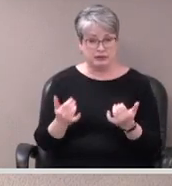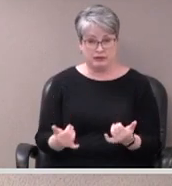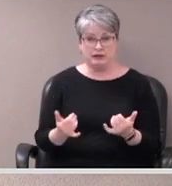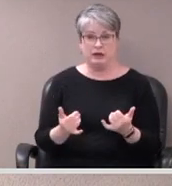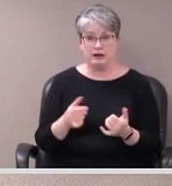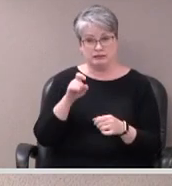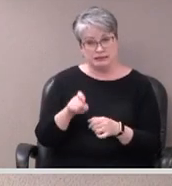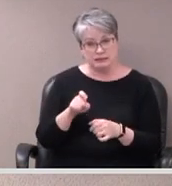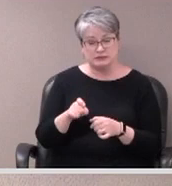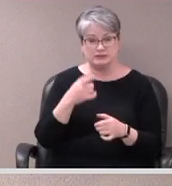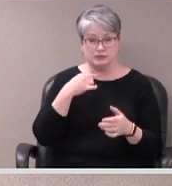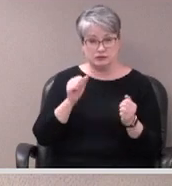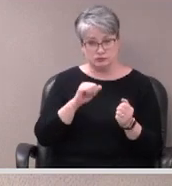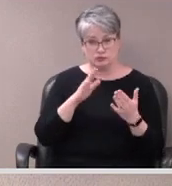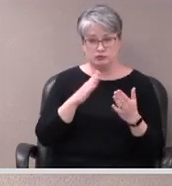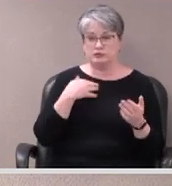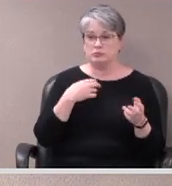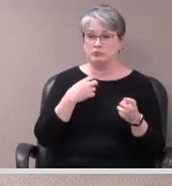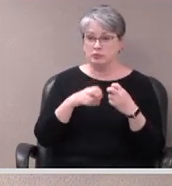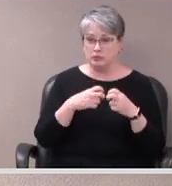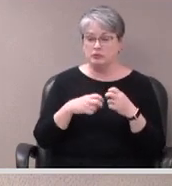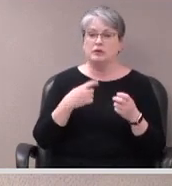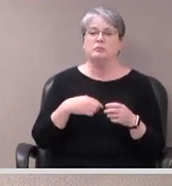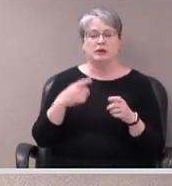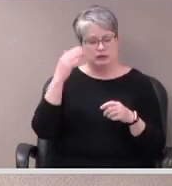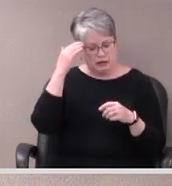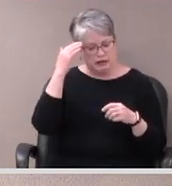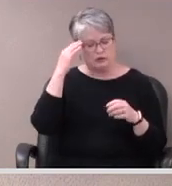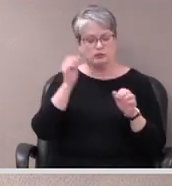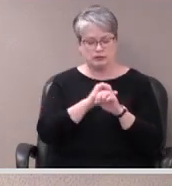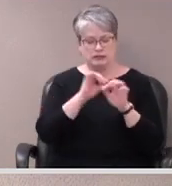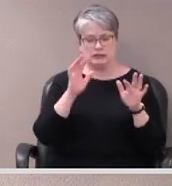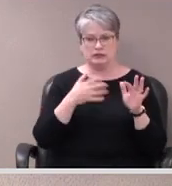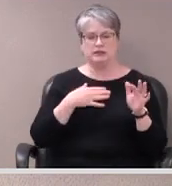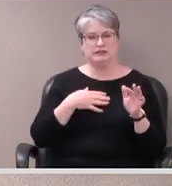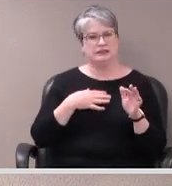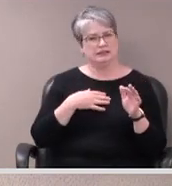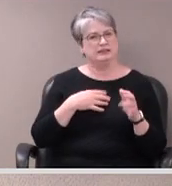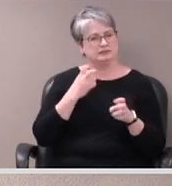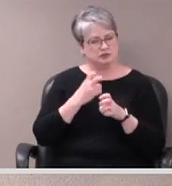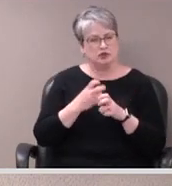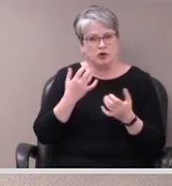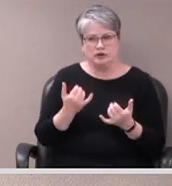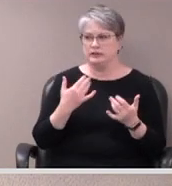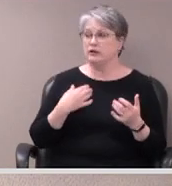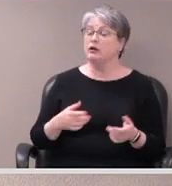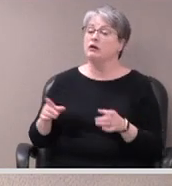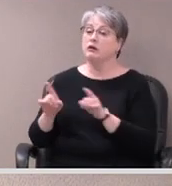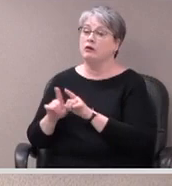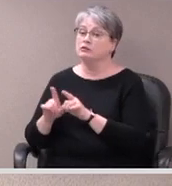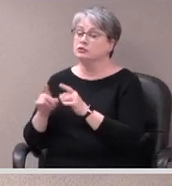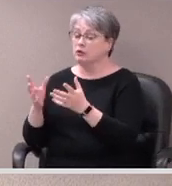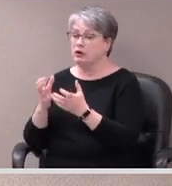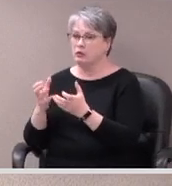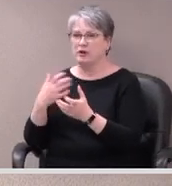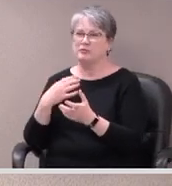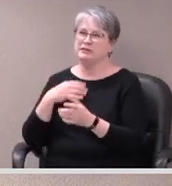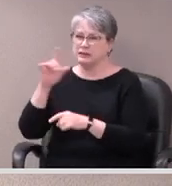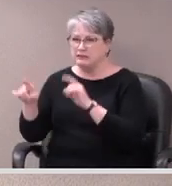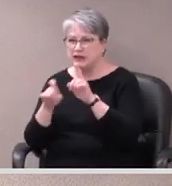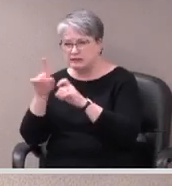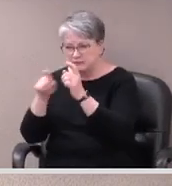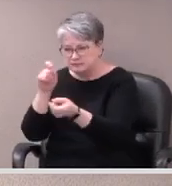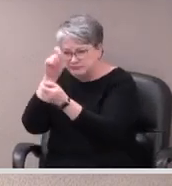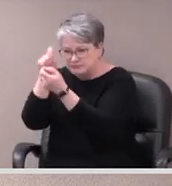to address it. But clearly I know it's a difficult part right now. Well, I also want to have, because I've asked questions